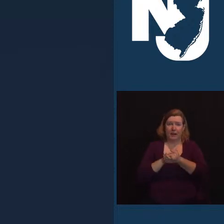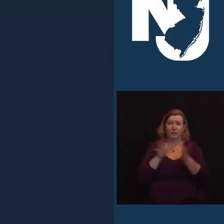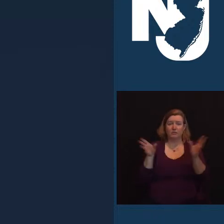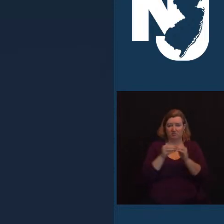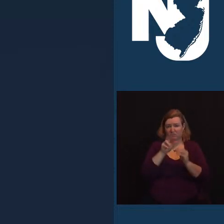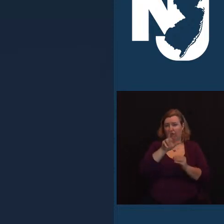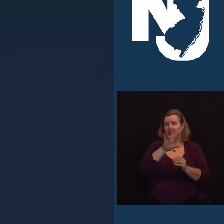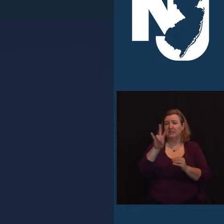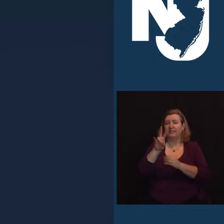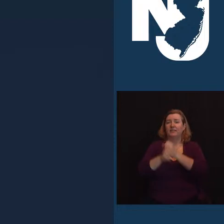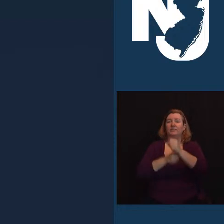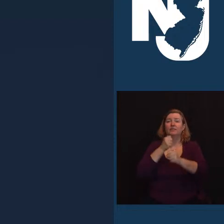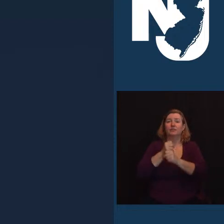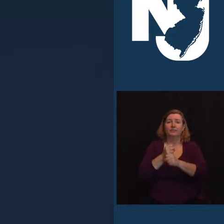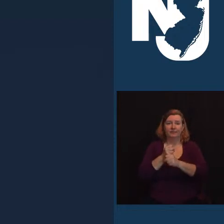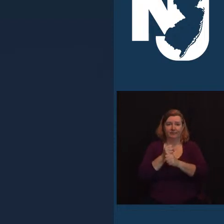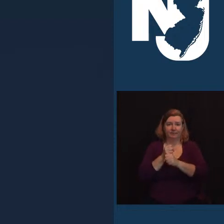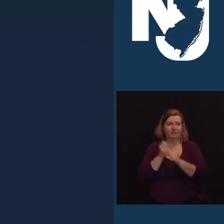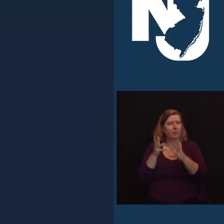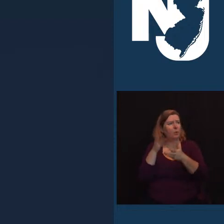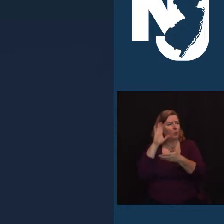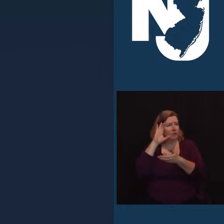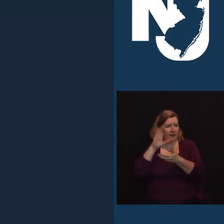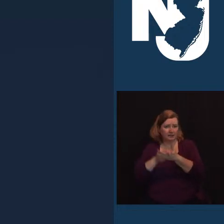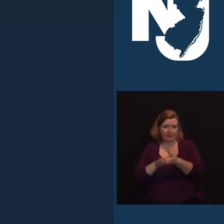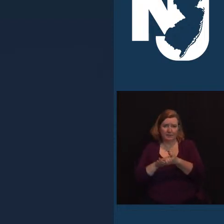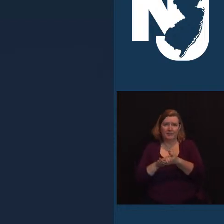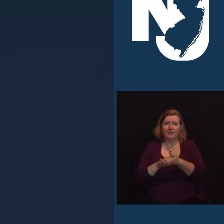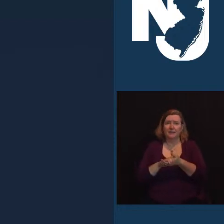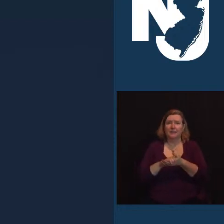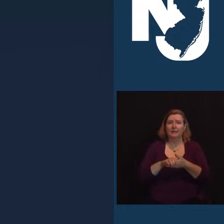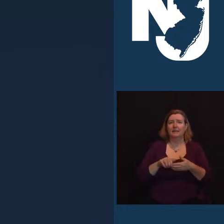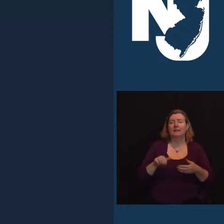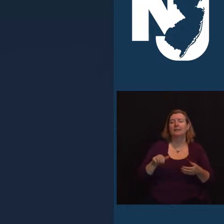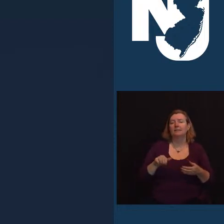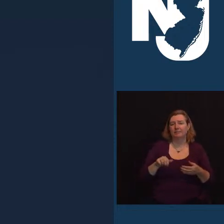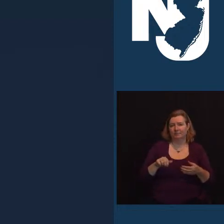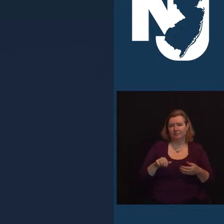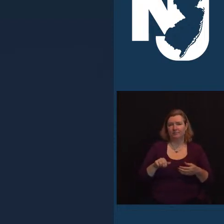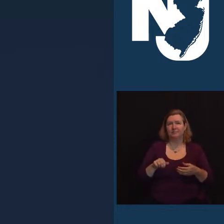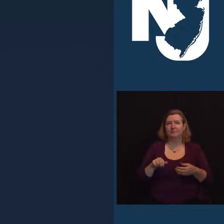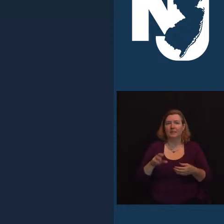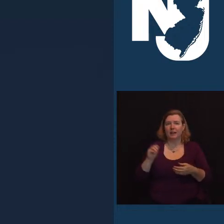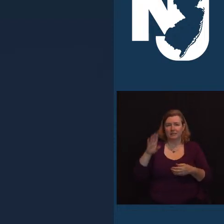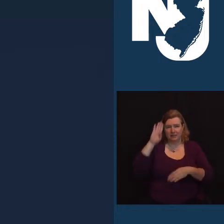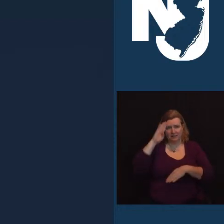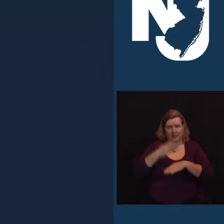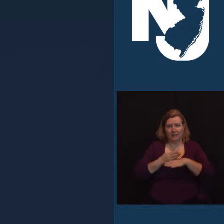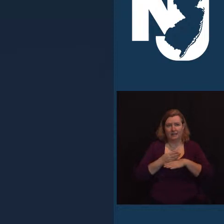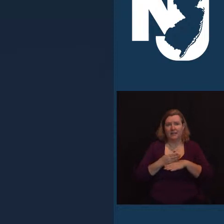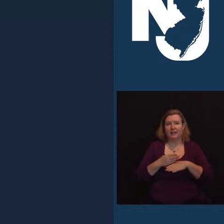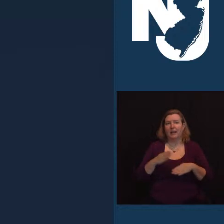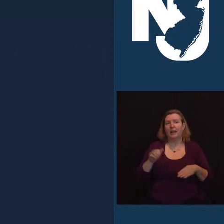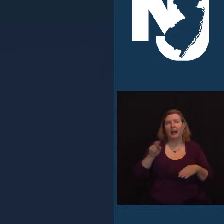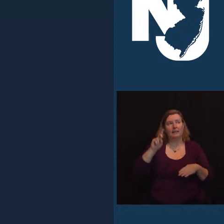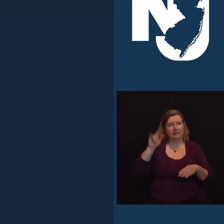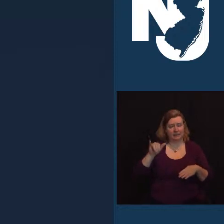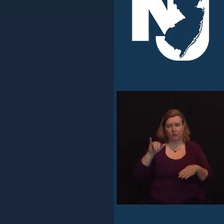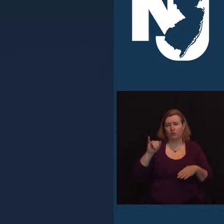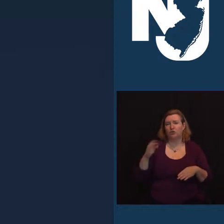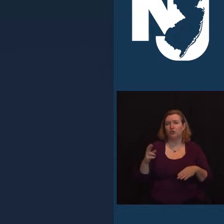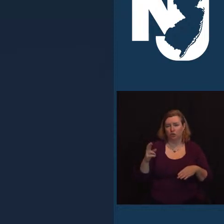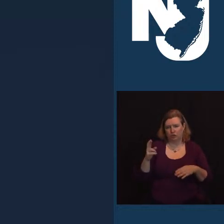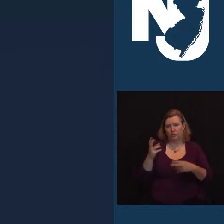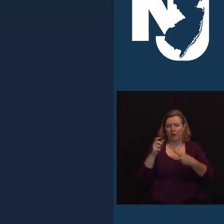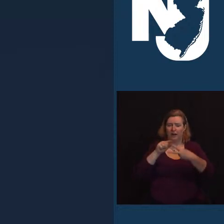of speaking on Monday, and her son, Anthony Jr., and by the way, both dad and son were also COVID positive, and she